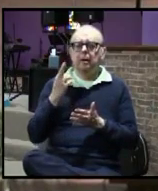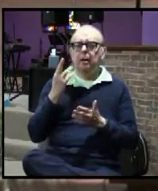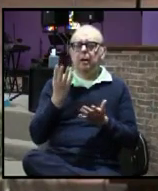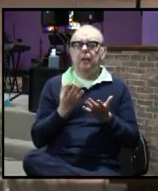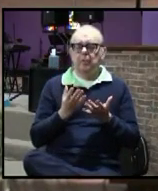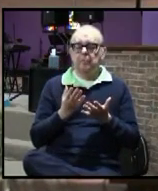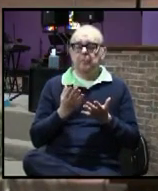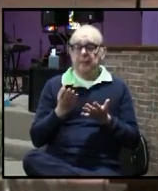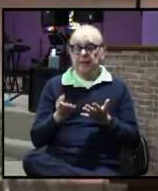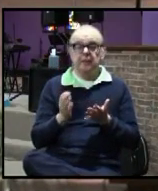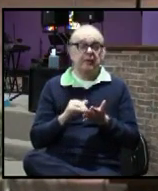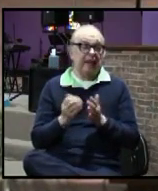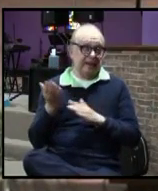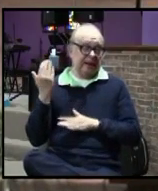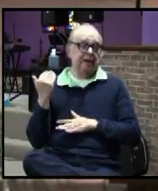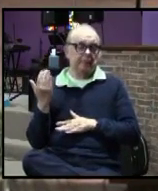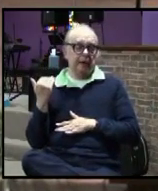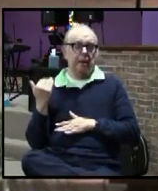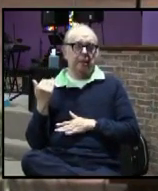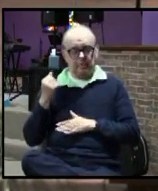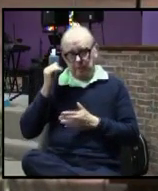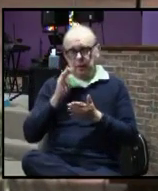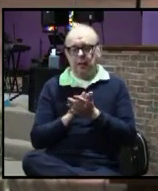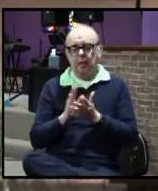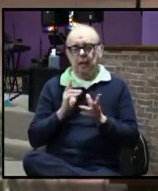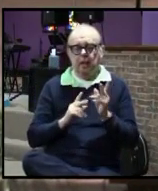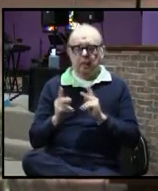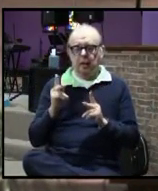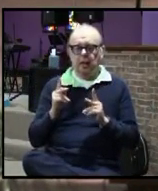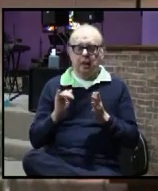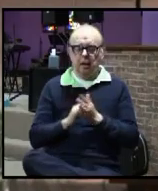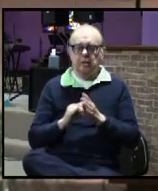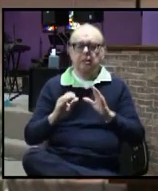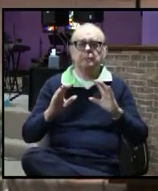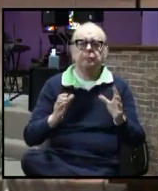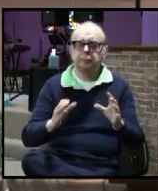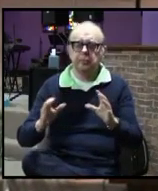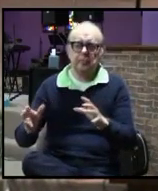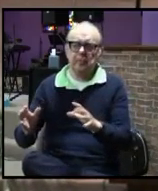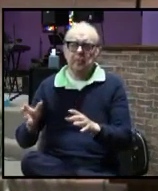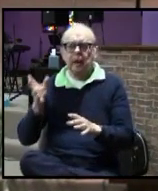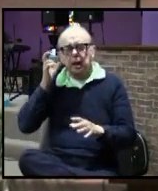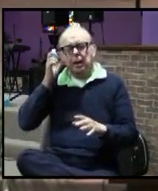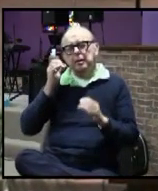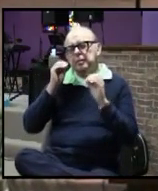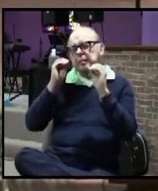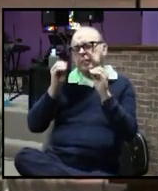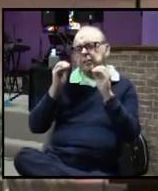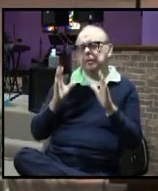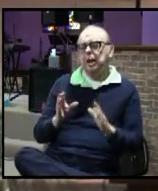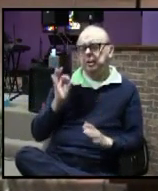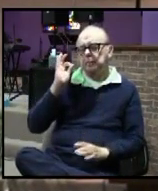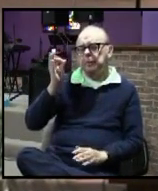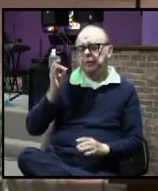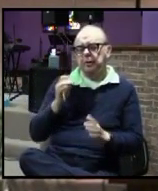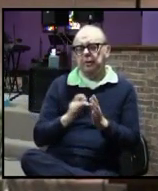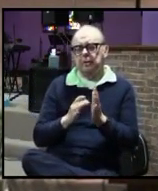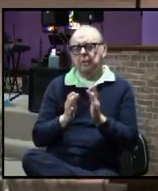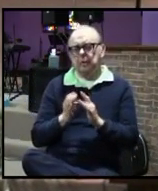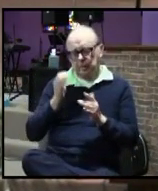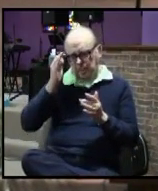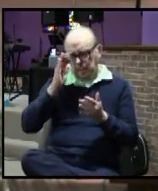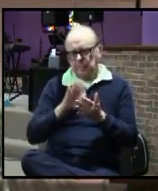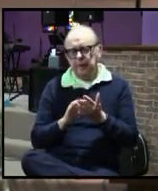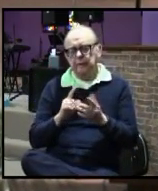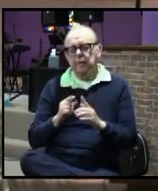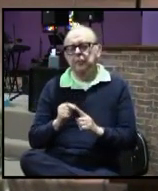reason I would have loved to have been there that day is because I believe that the people in that crowd, as they were hearing him teach and preach,